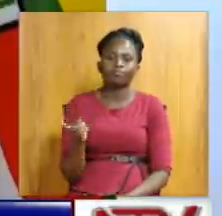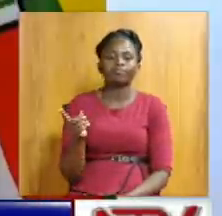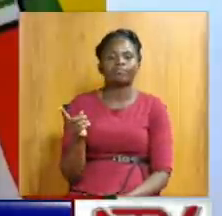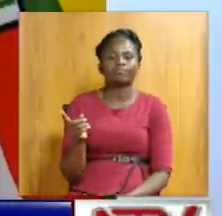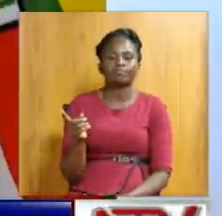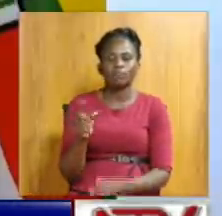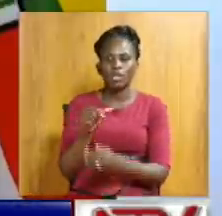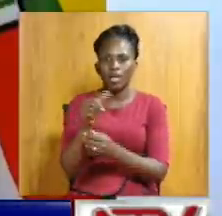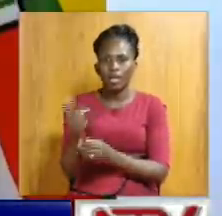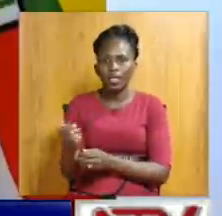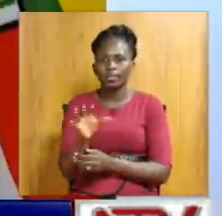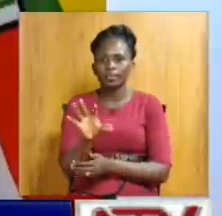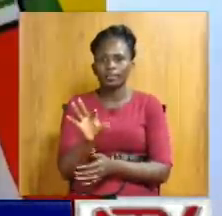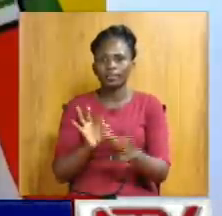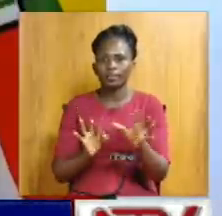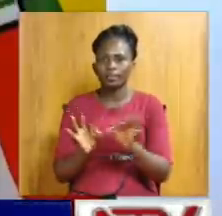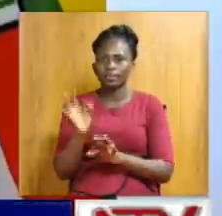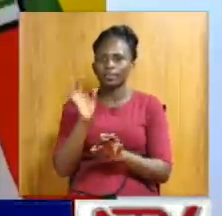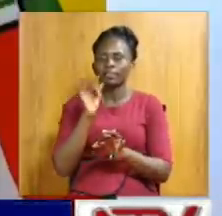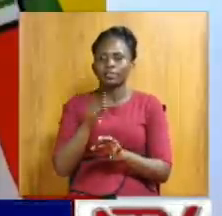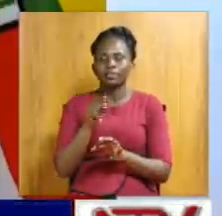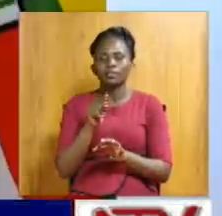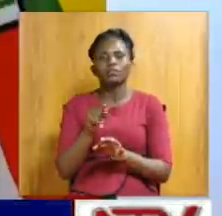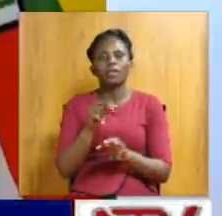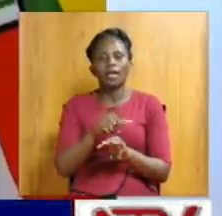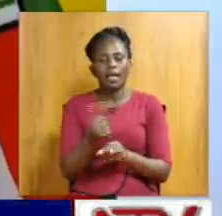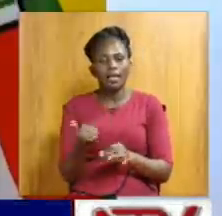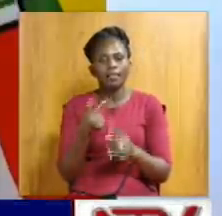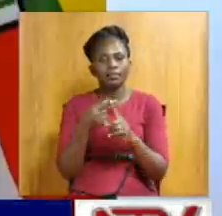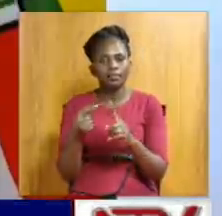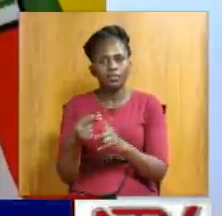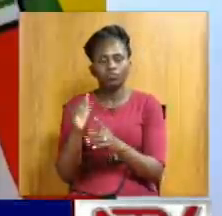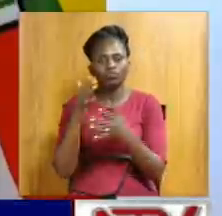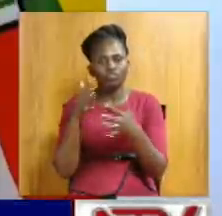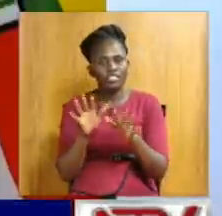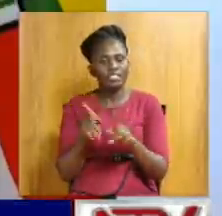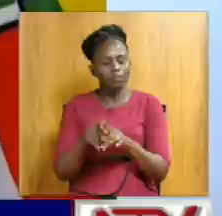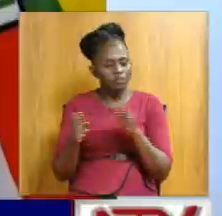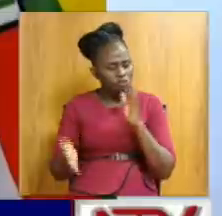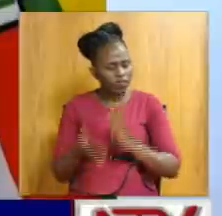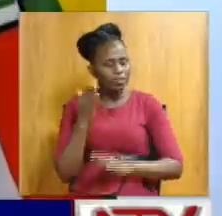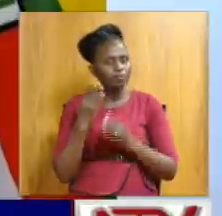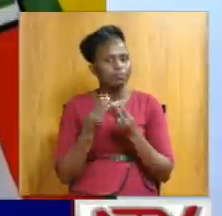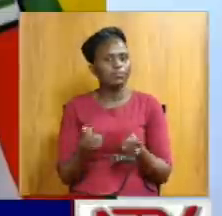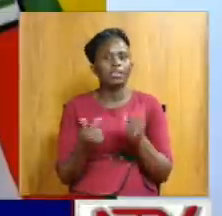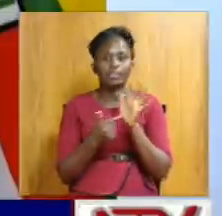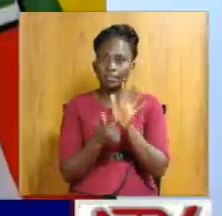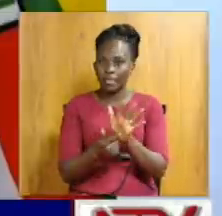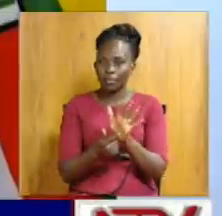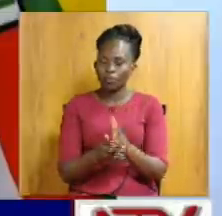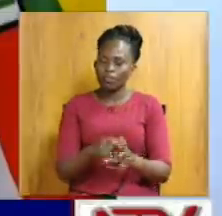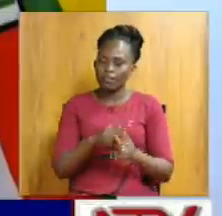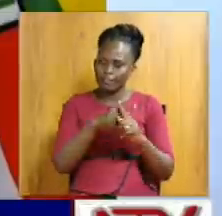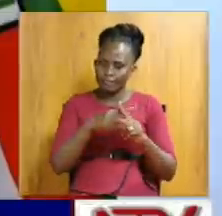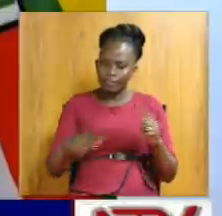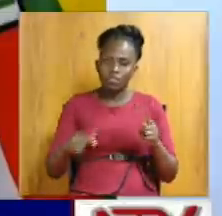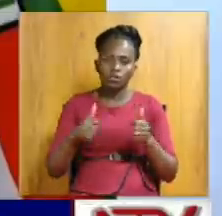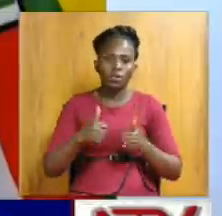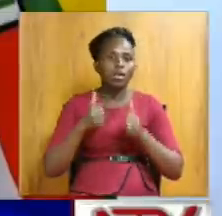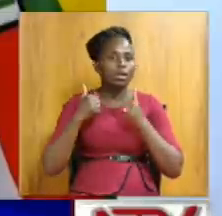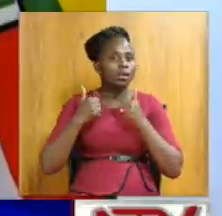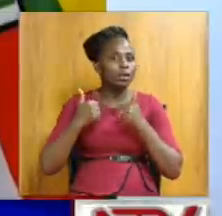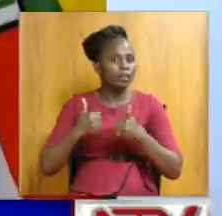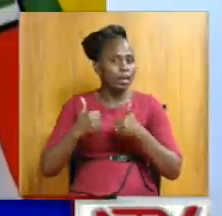Other isolated crimes were quickly dealt with. These include the killing of the NRM chairman of